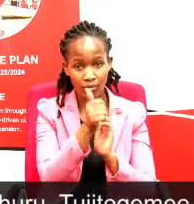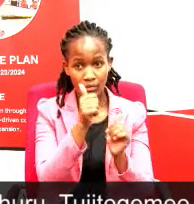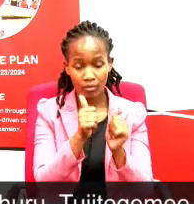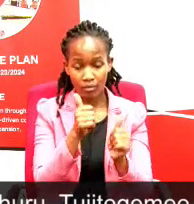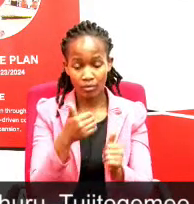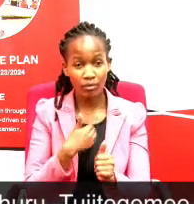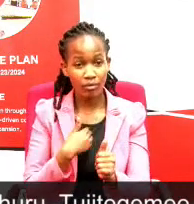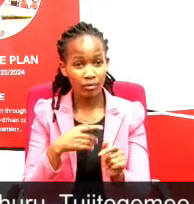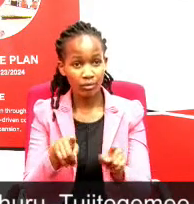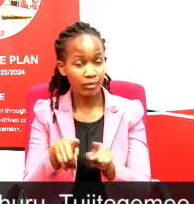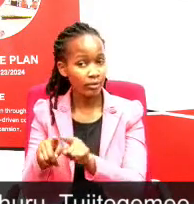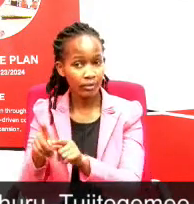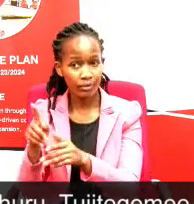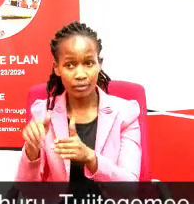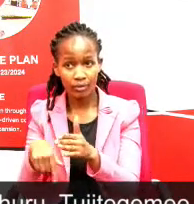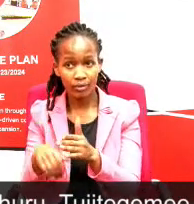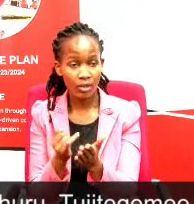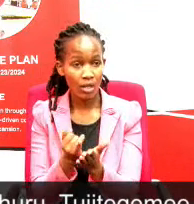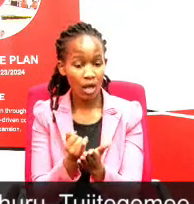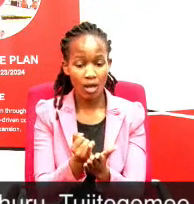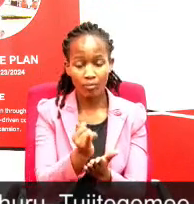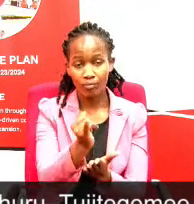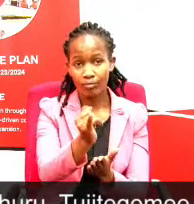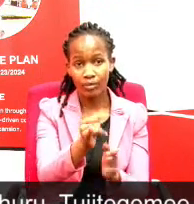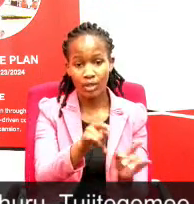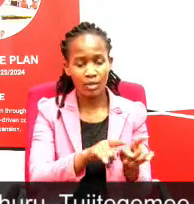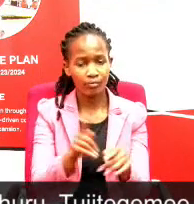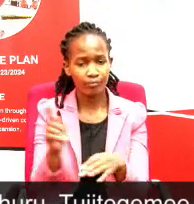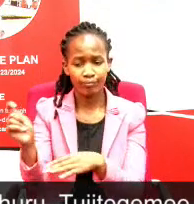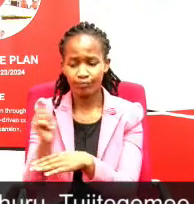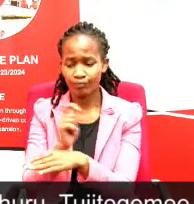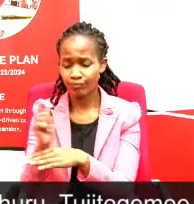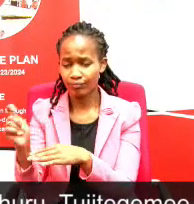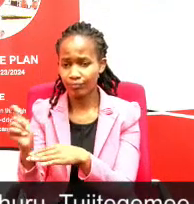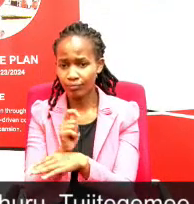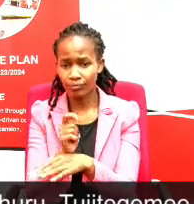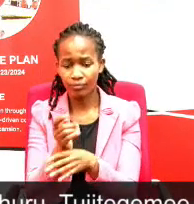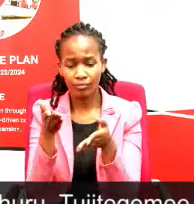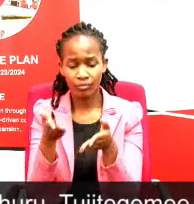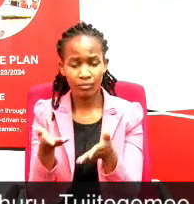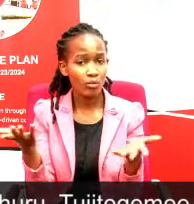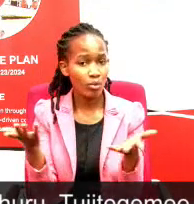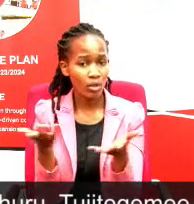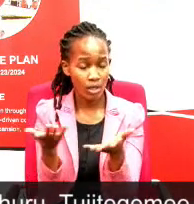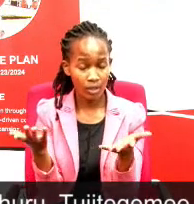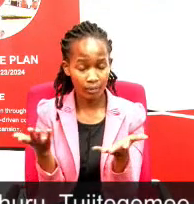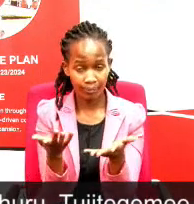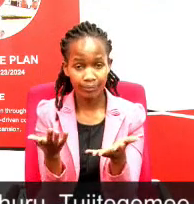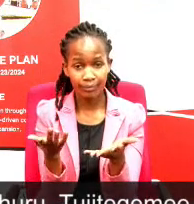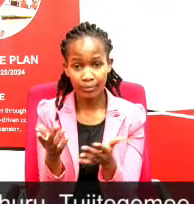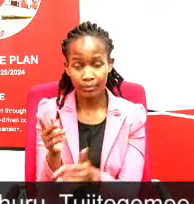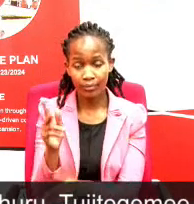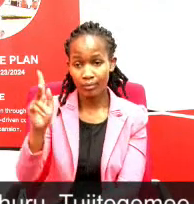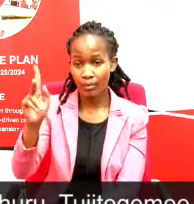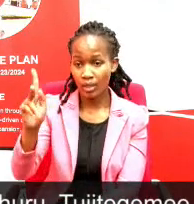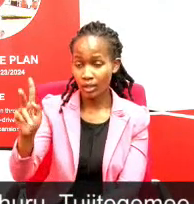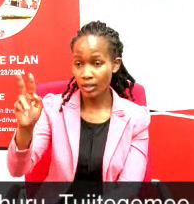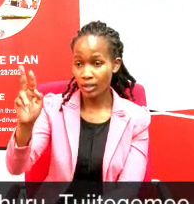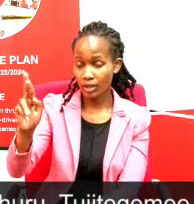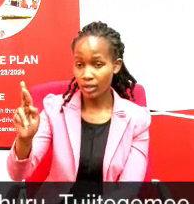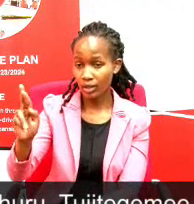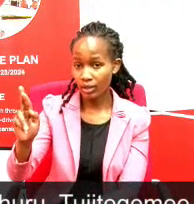a result of the integrity, the training. And it is here where the Kenya